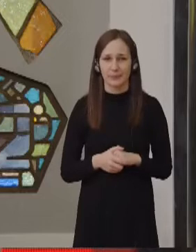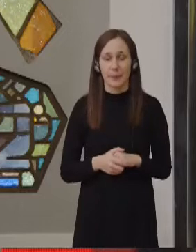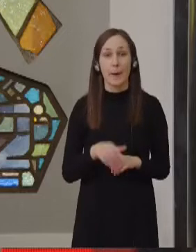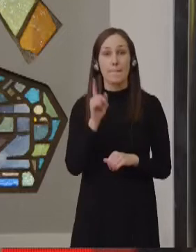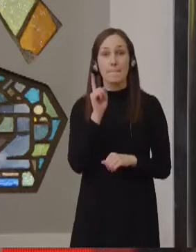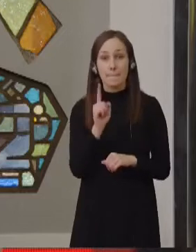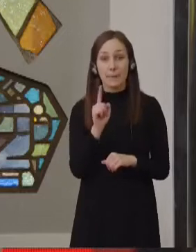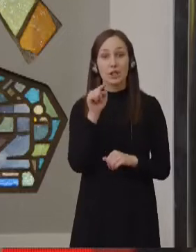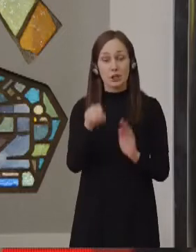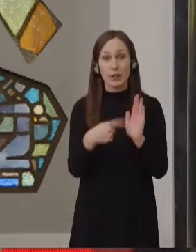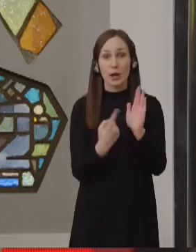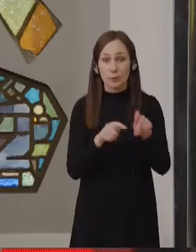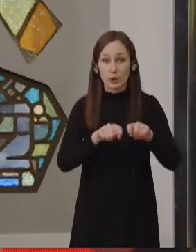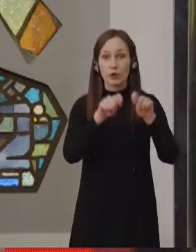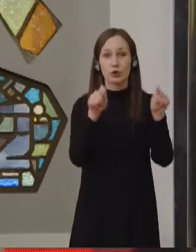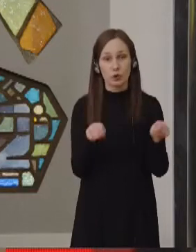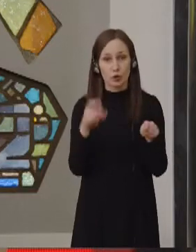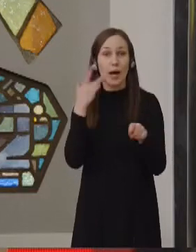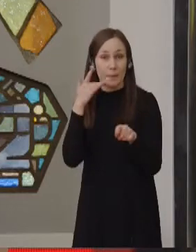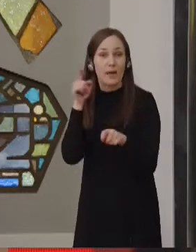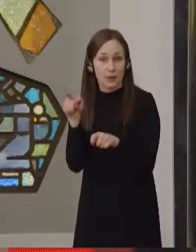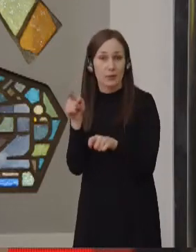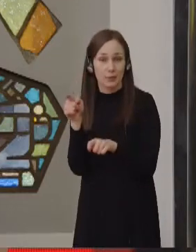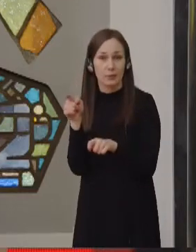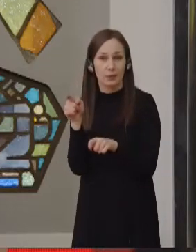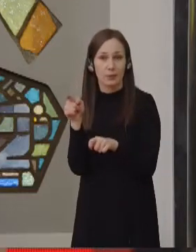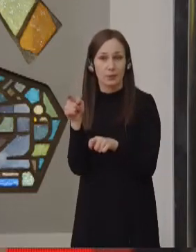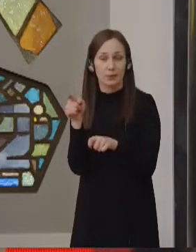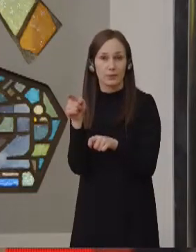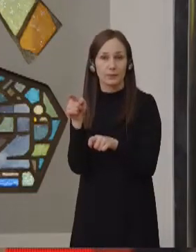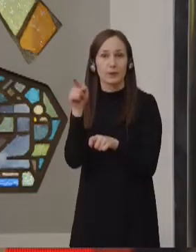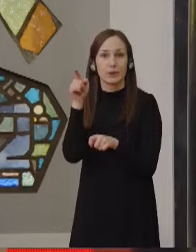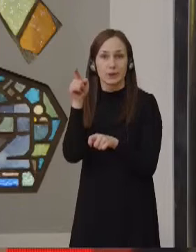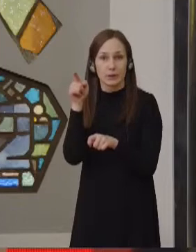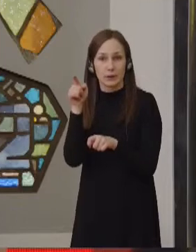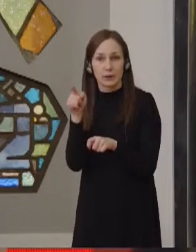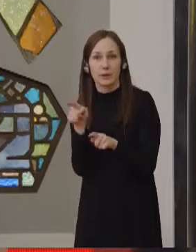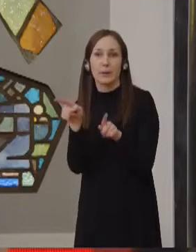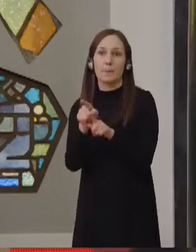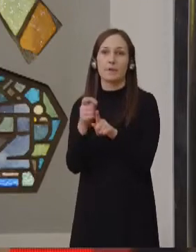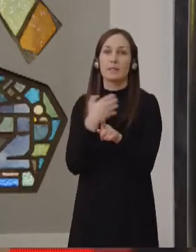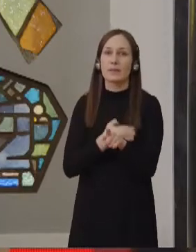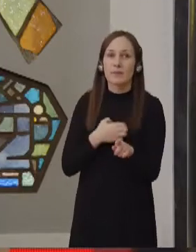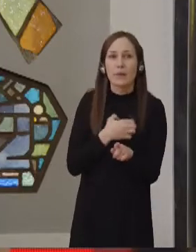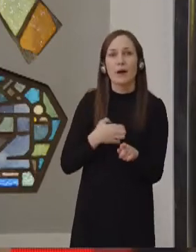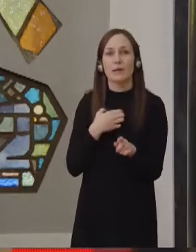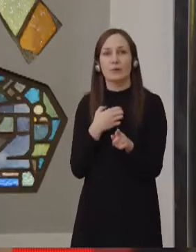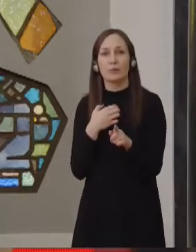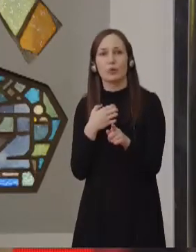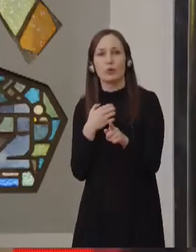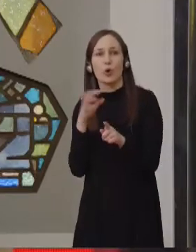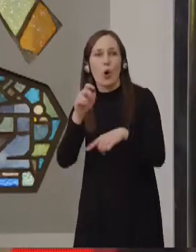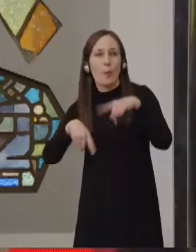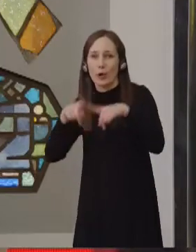US, it largely ceased to be a major political issue. Americans simply moved